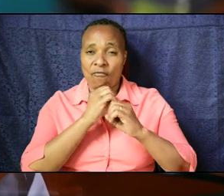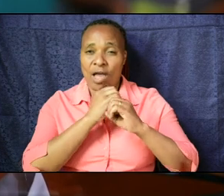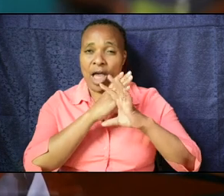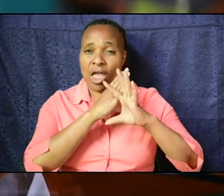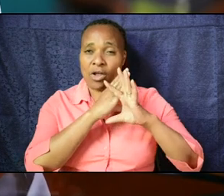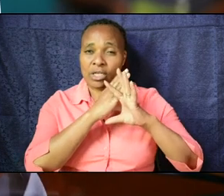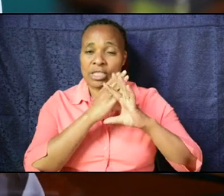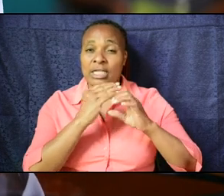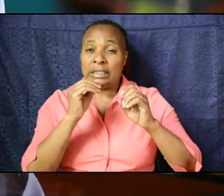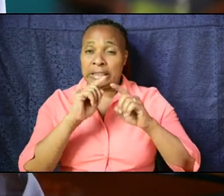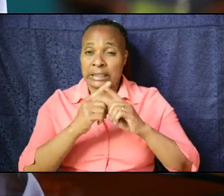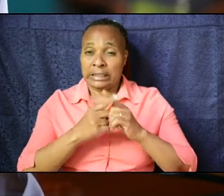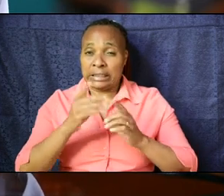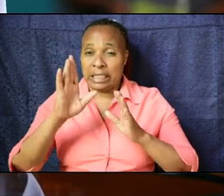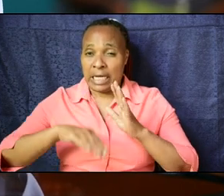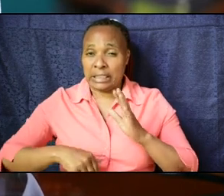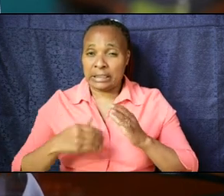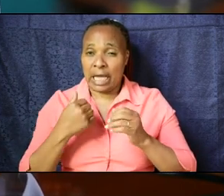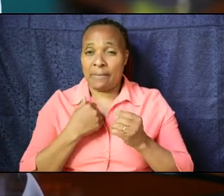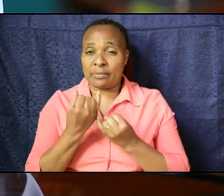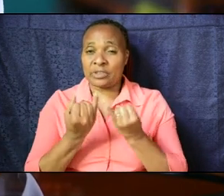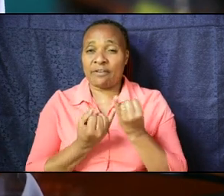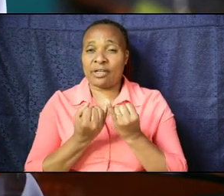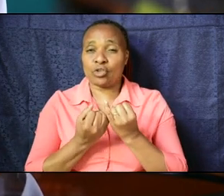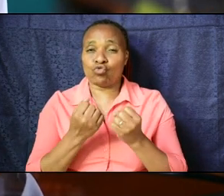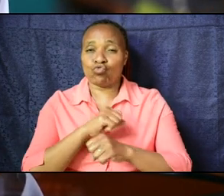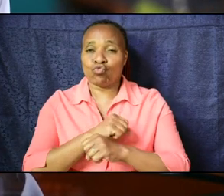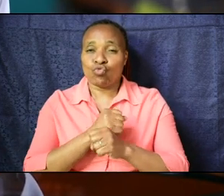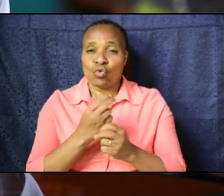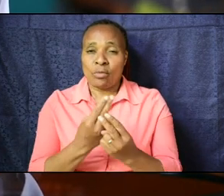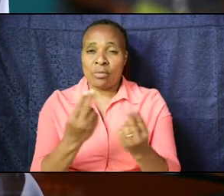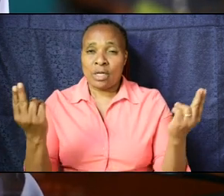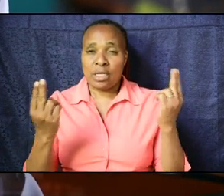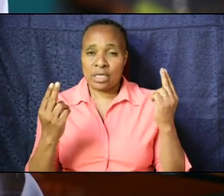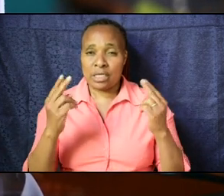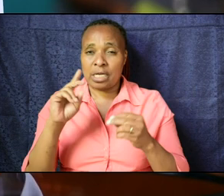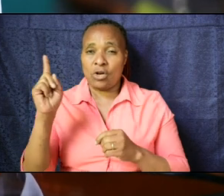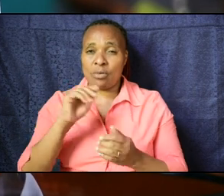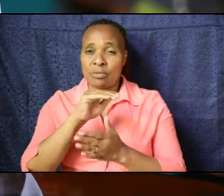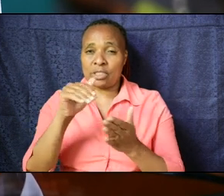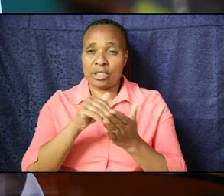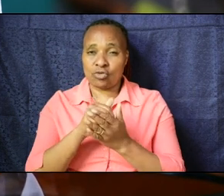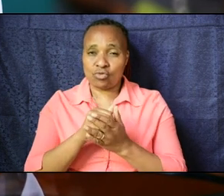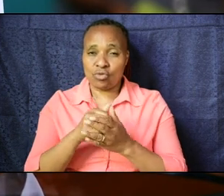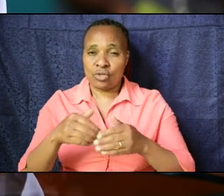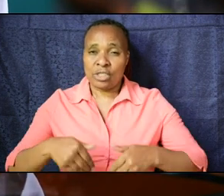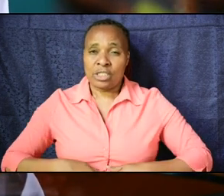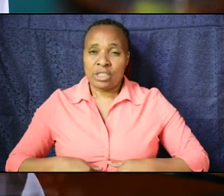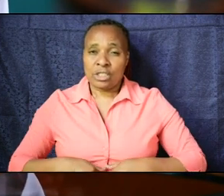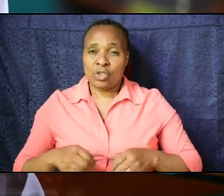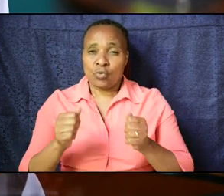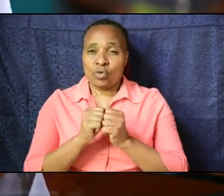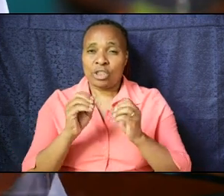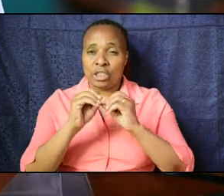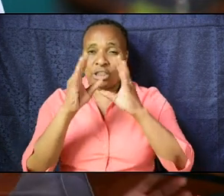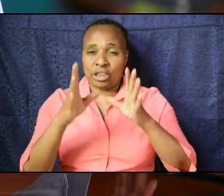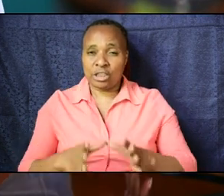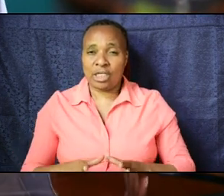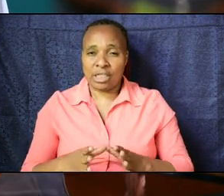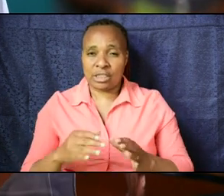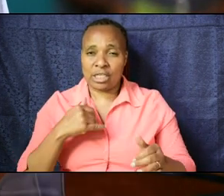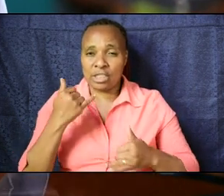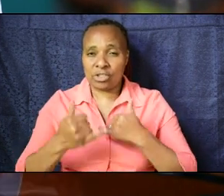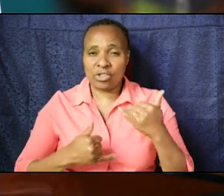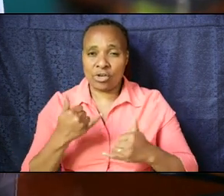Lastly, we have the Sabbath School panel, which is done by the Nairobi Central Teens, along with their teen teachers.